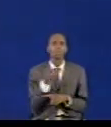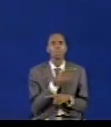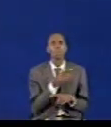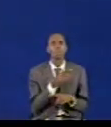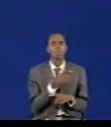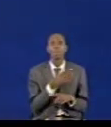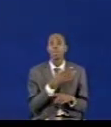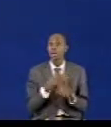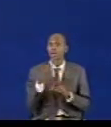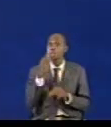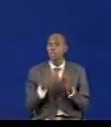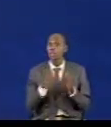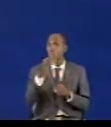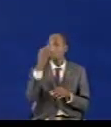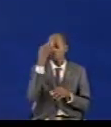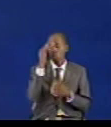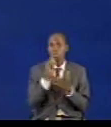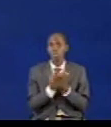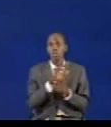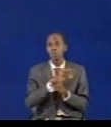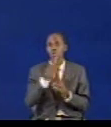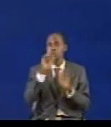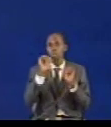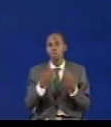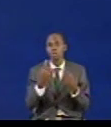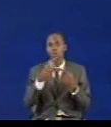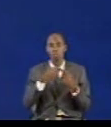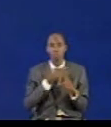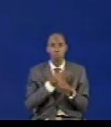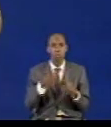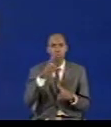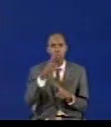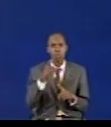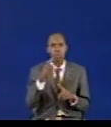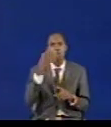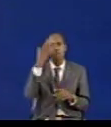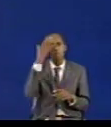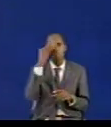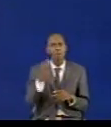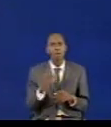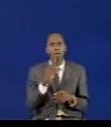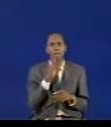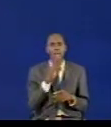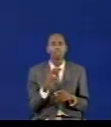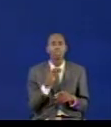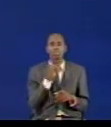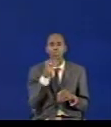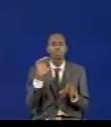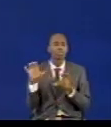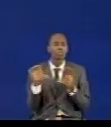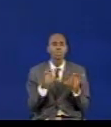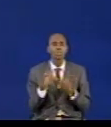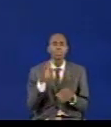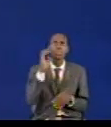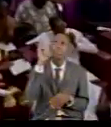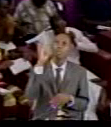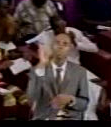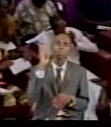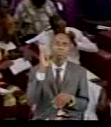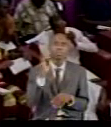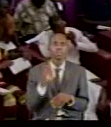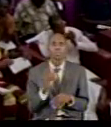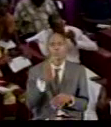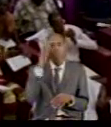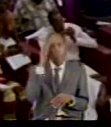And if you know no man can set on you to hurt you, why are you not going out for evangelism? Why are you not going out